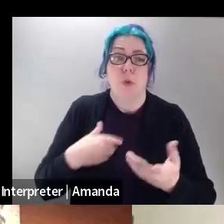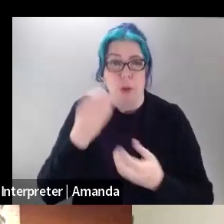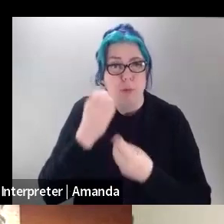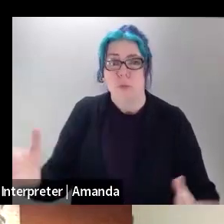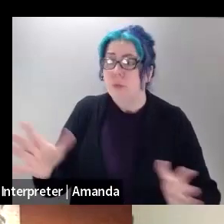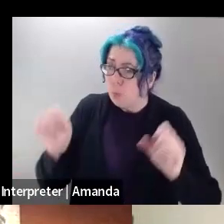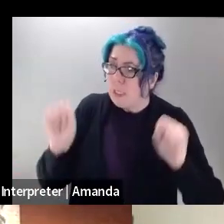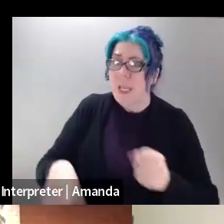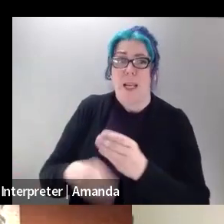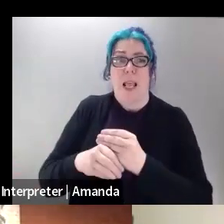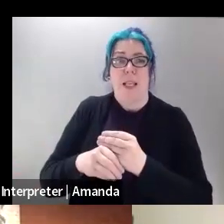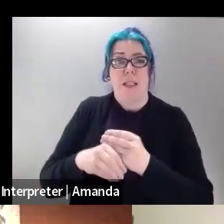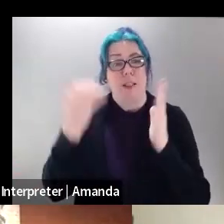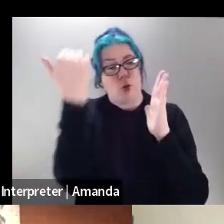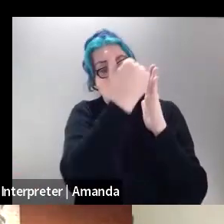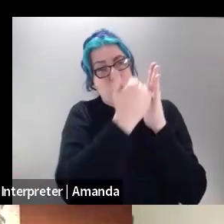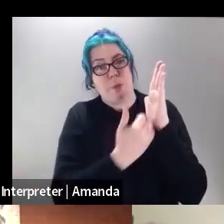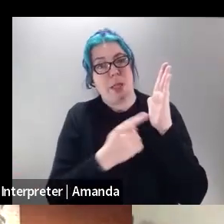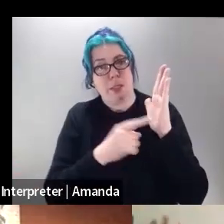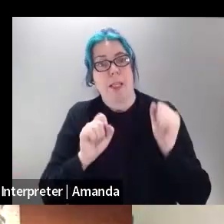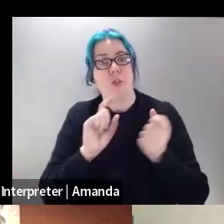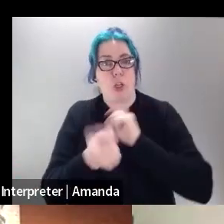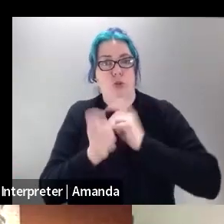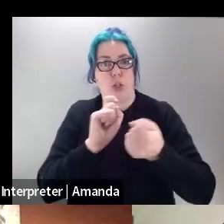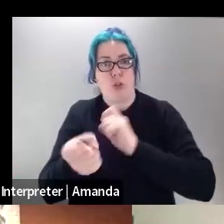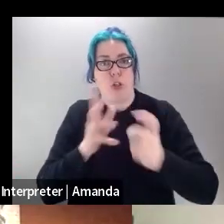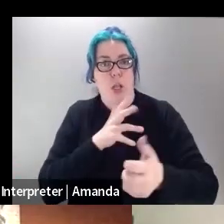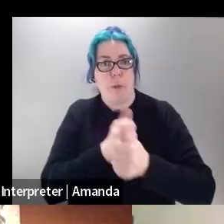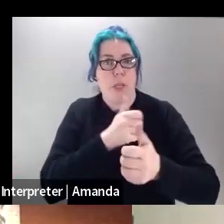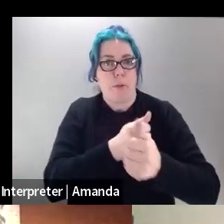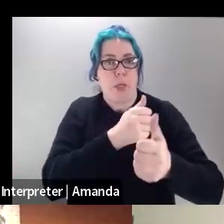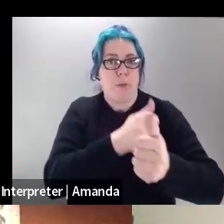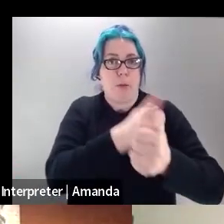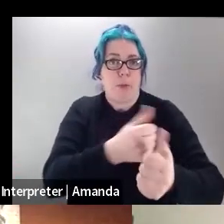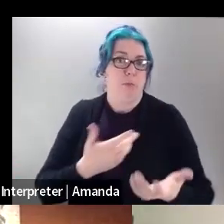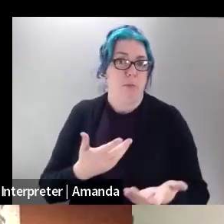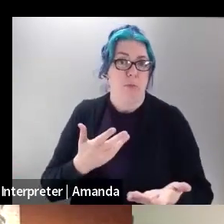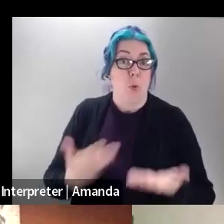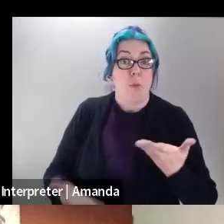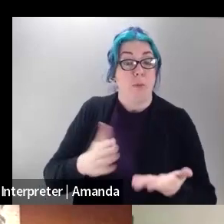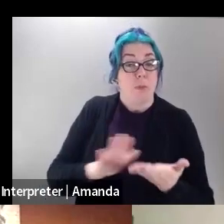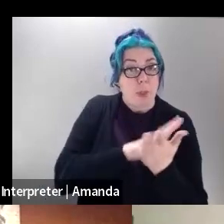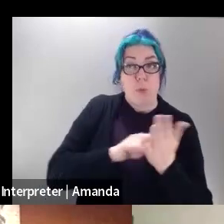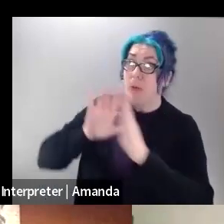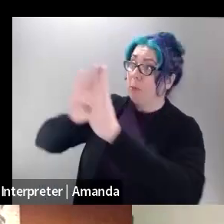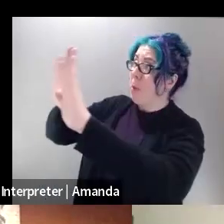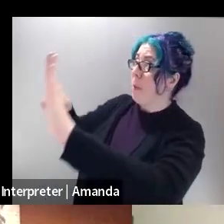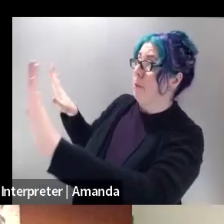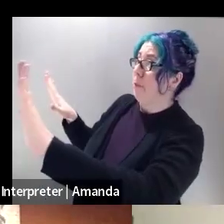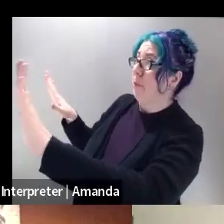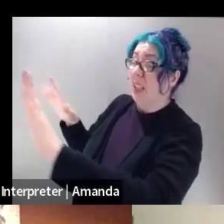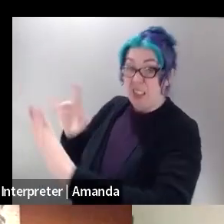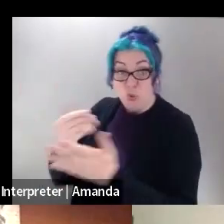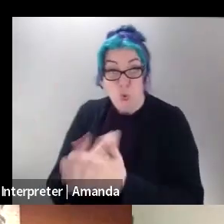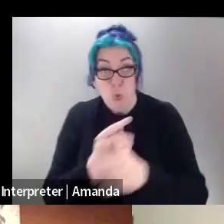it and how do we, you know, go, oh, wait, maybe this is a new thing we need to put up on the wall to allow space for,